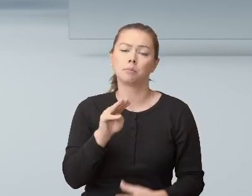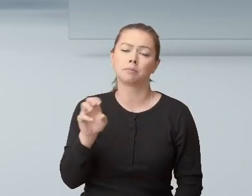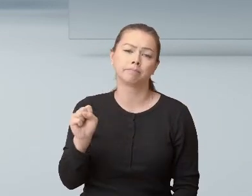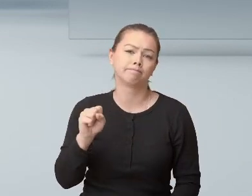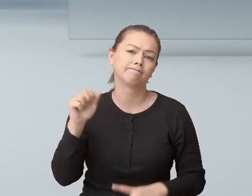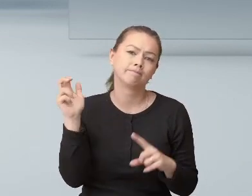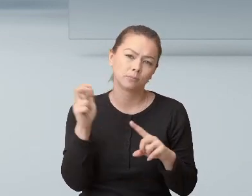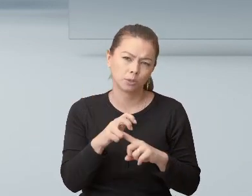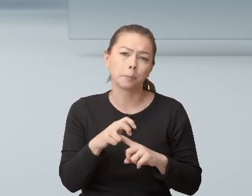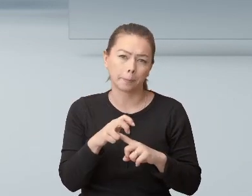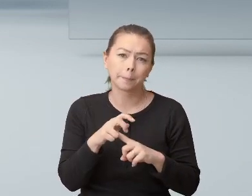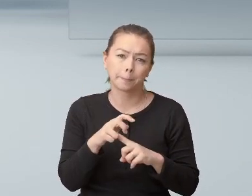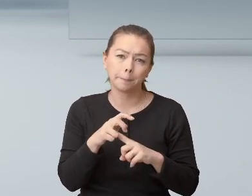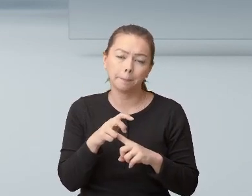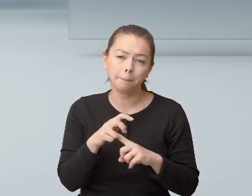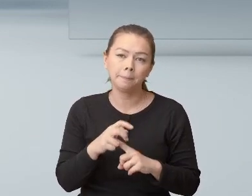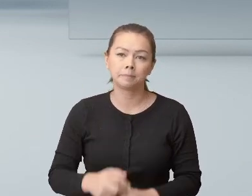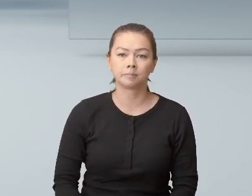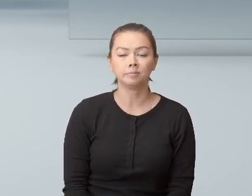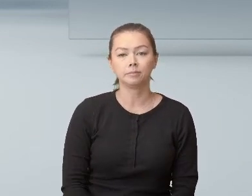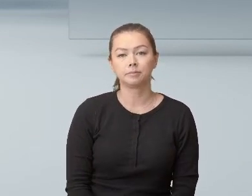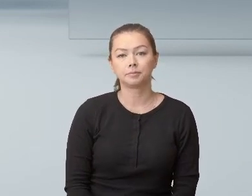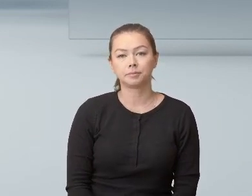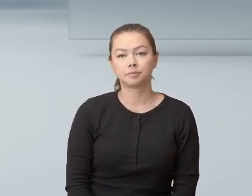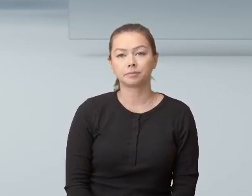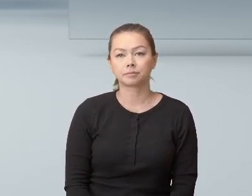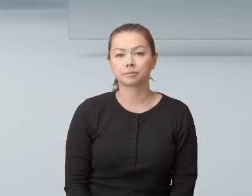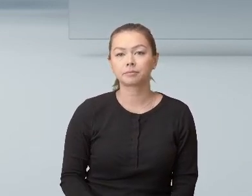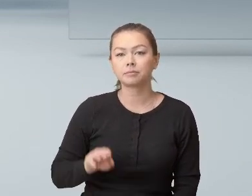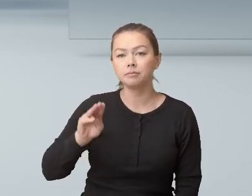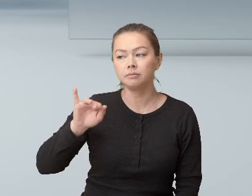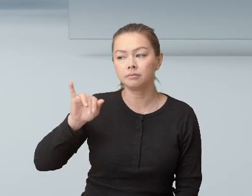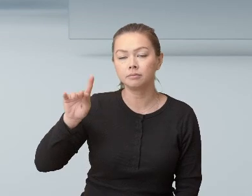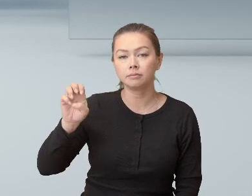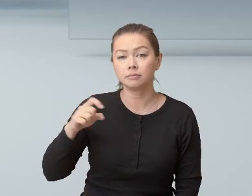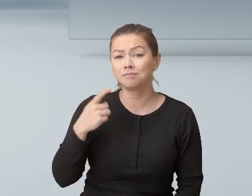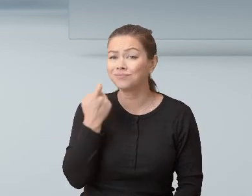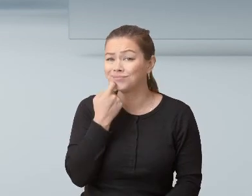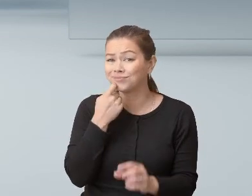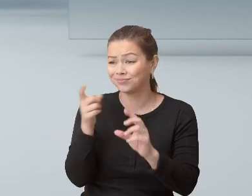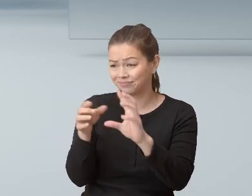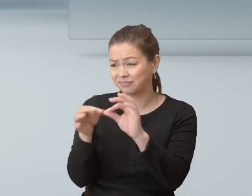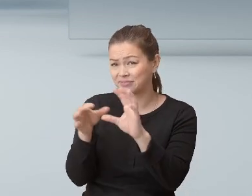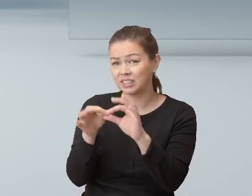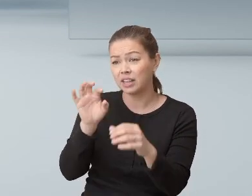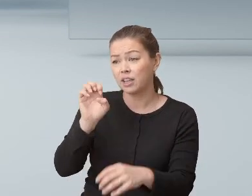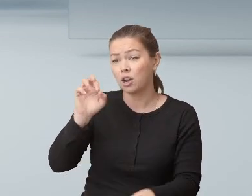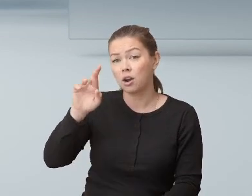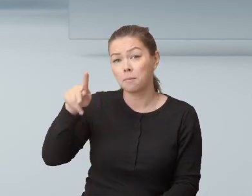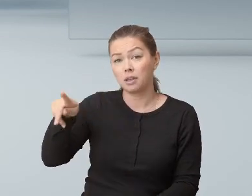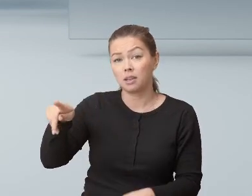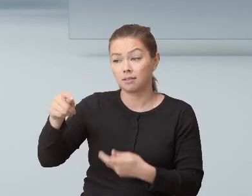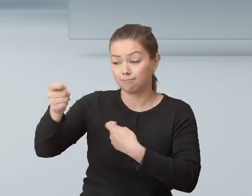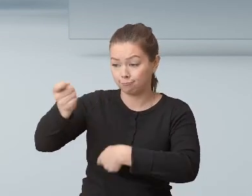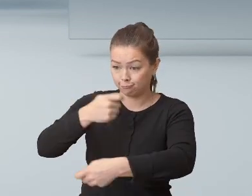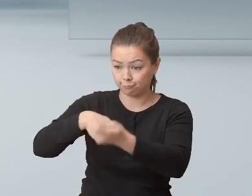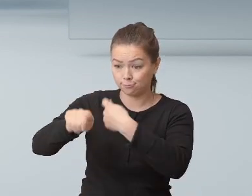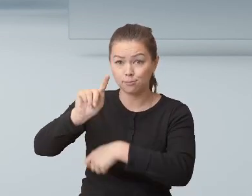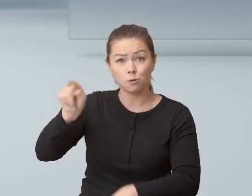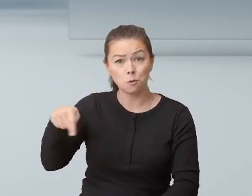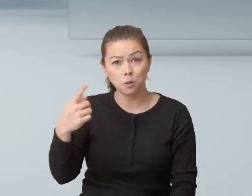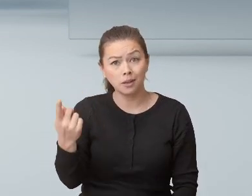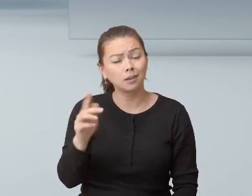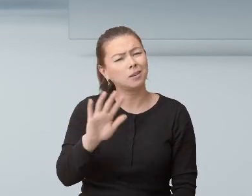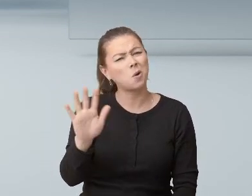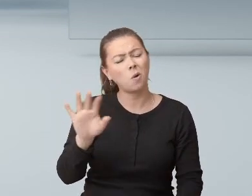Microsoft. Yeah, it's like you said, it's not just an ERP rip and replace anymore. It's looking at your complete company